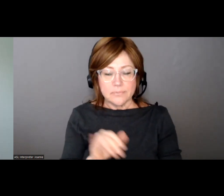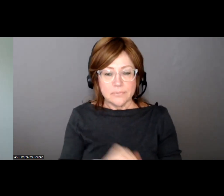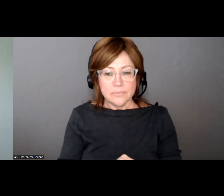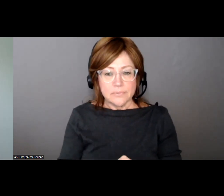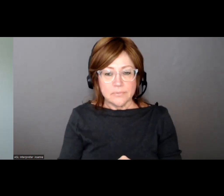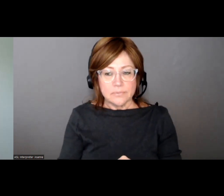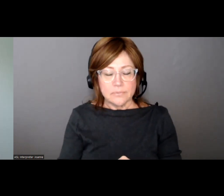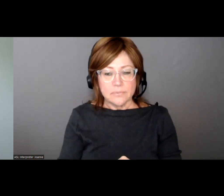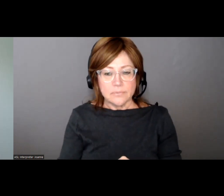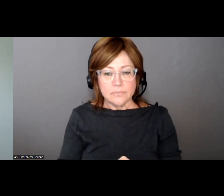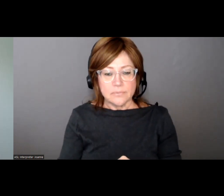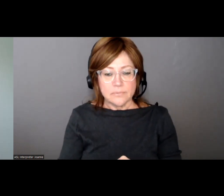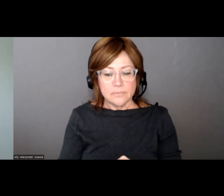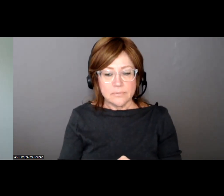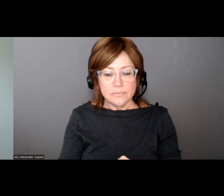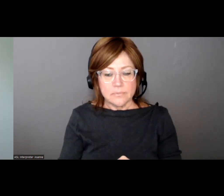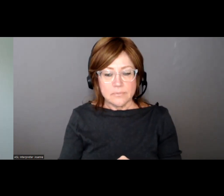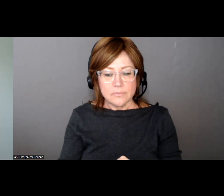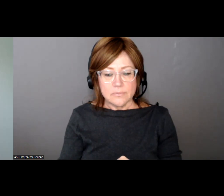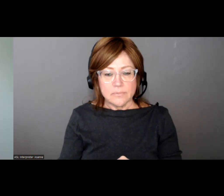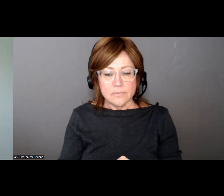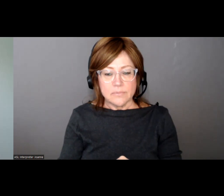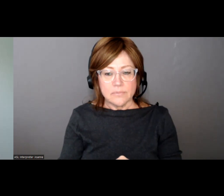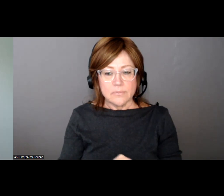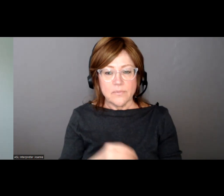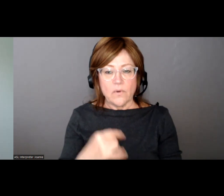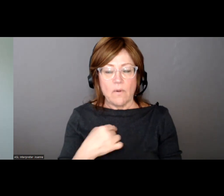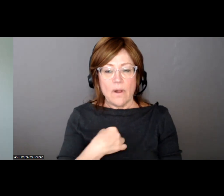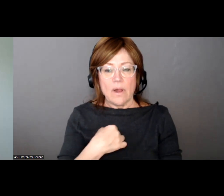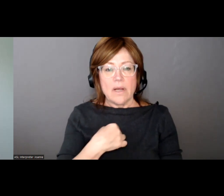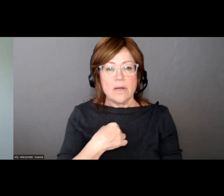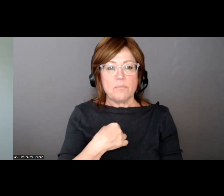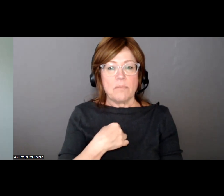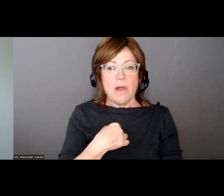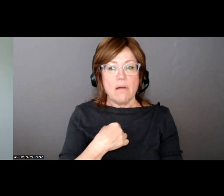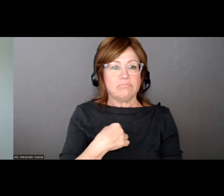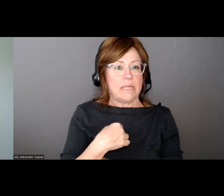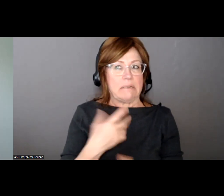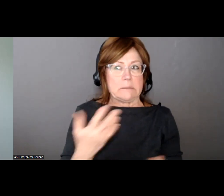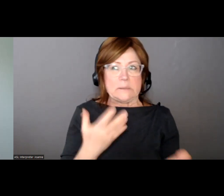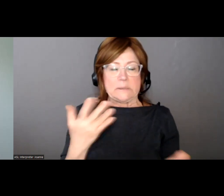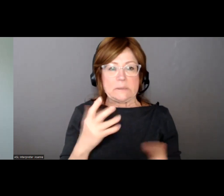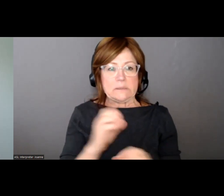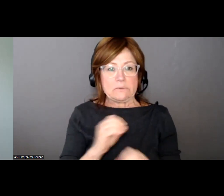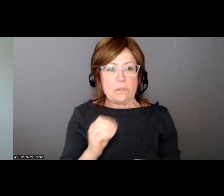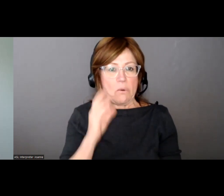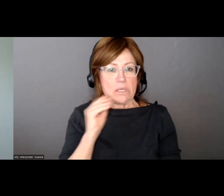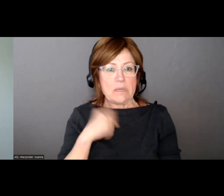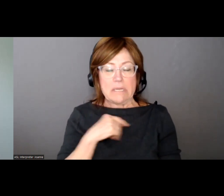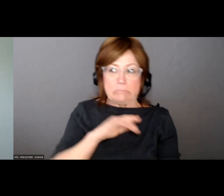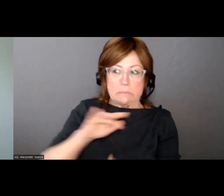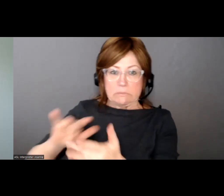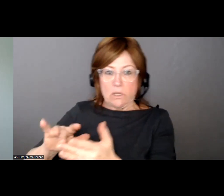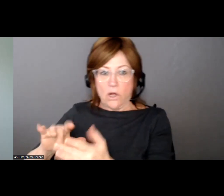was finding that I didn't have much of a reach. And so I just contacted the committee and said, hey, can you share these